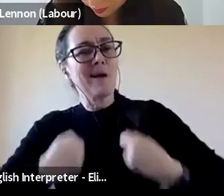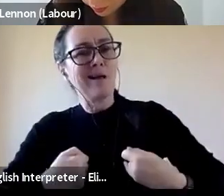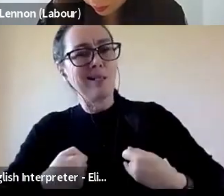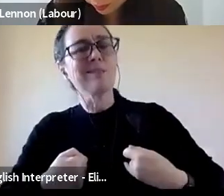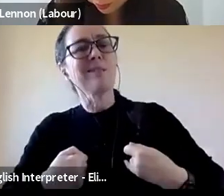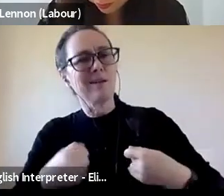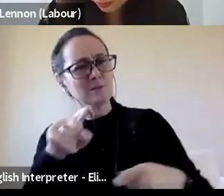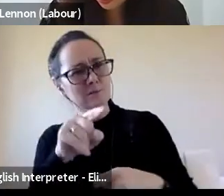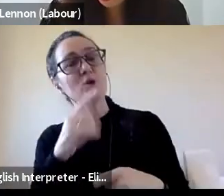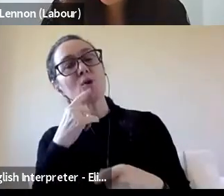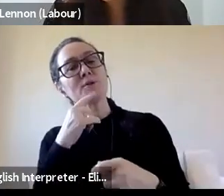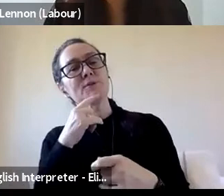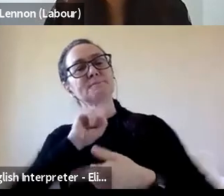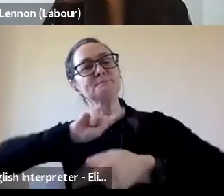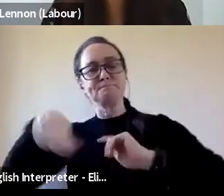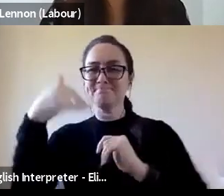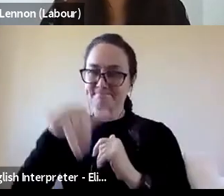Yeah, so I think the